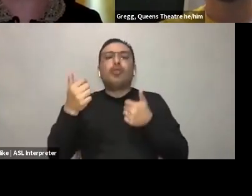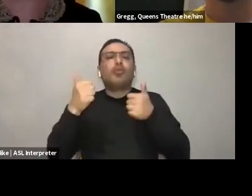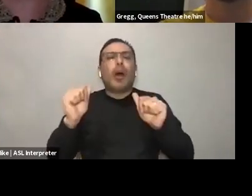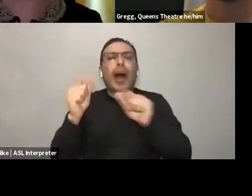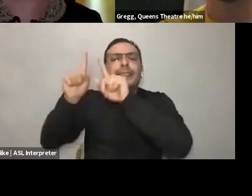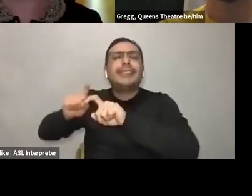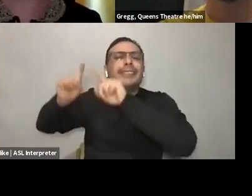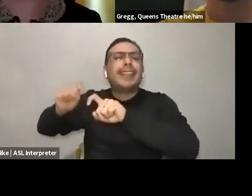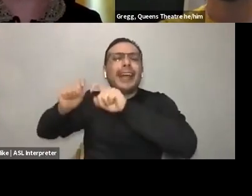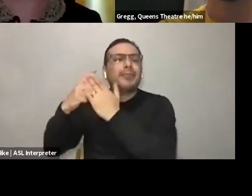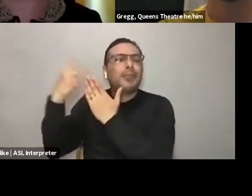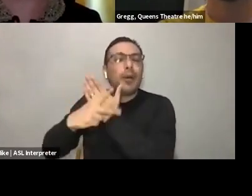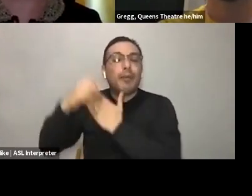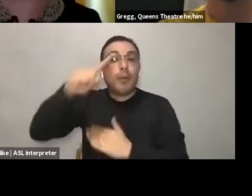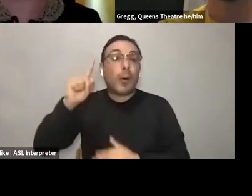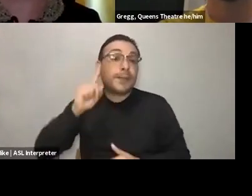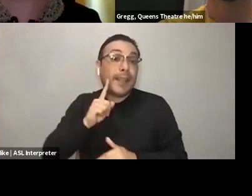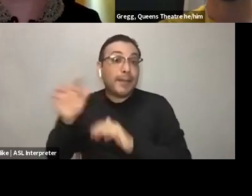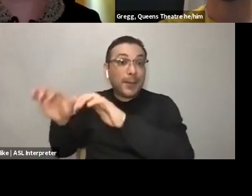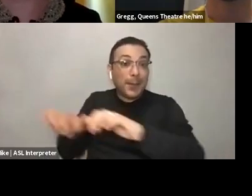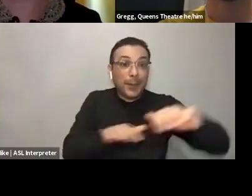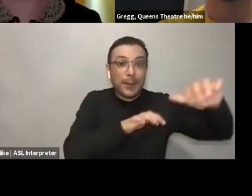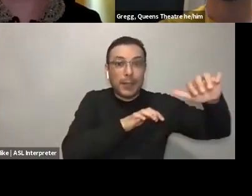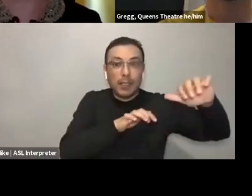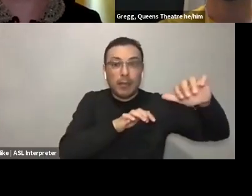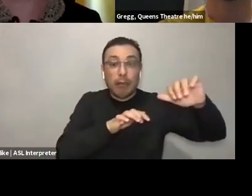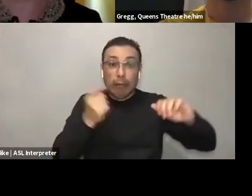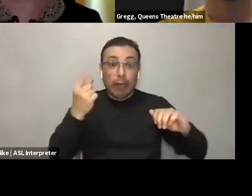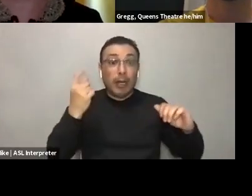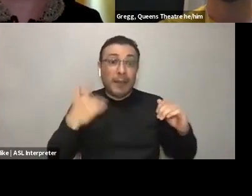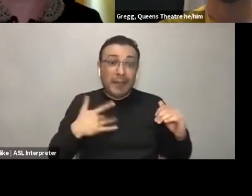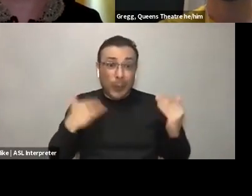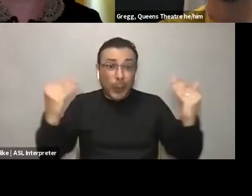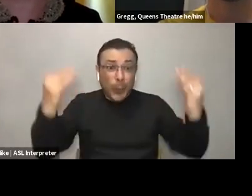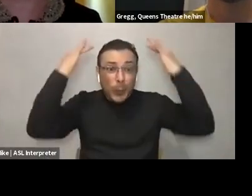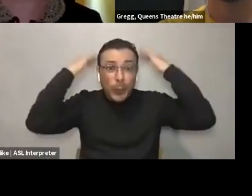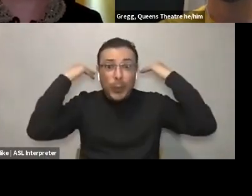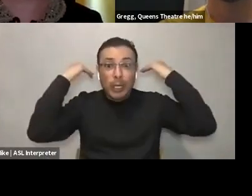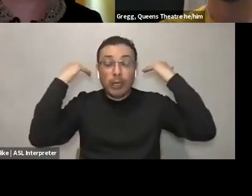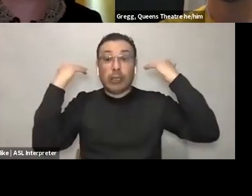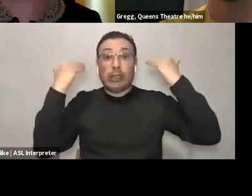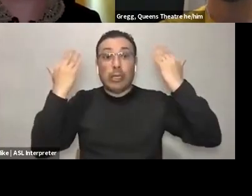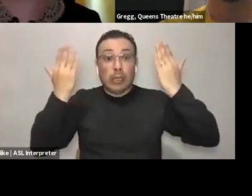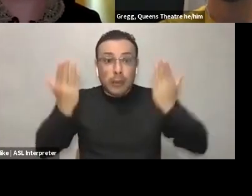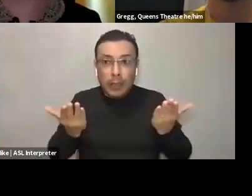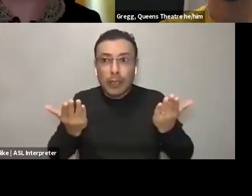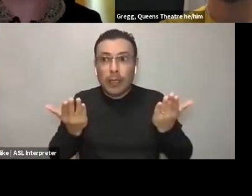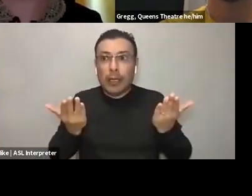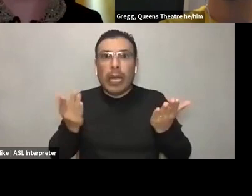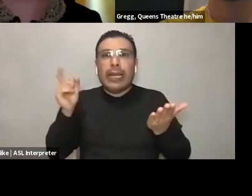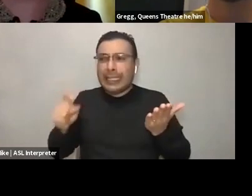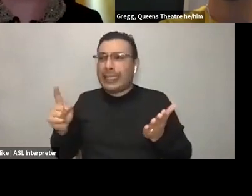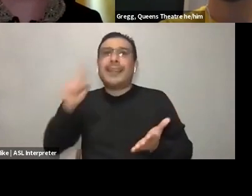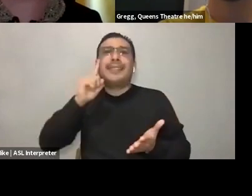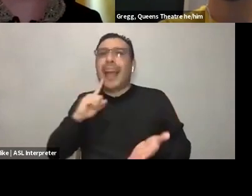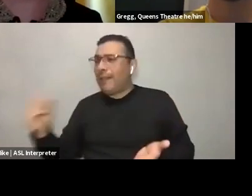we, uh, were sort of daunted a little bit by the challenge of doing this without use being able to use a deaf educator, which